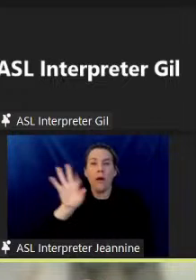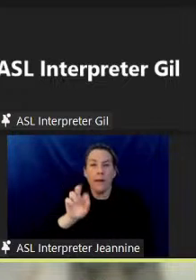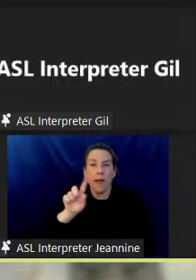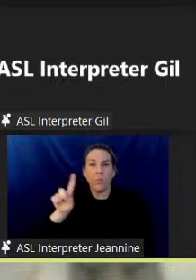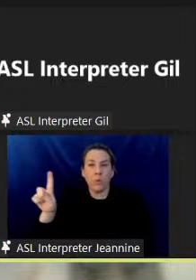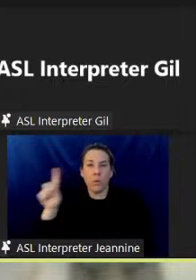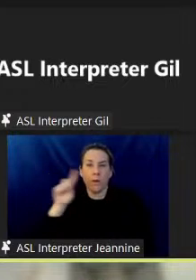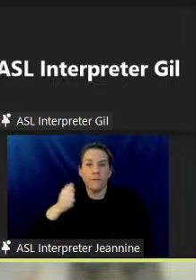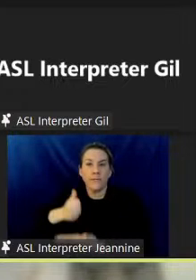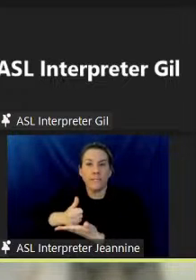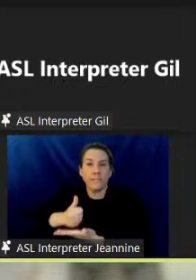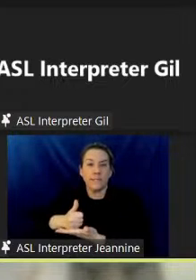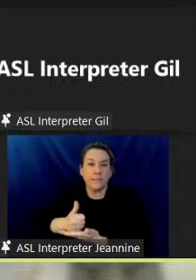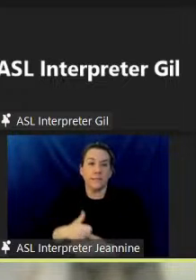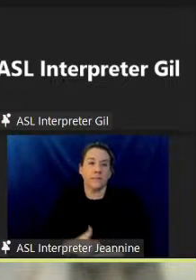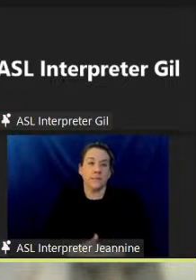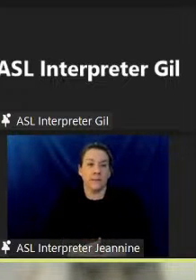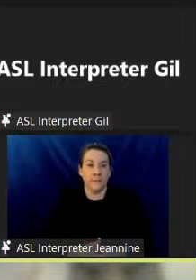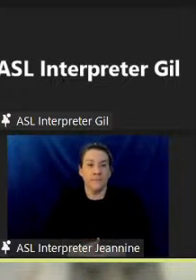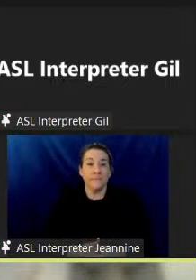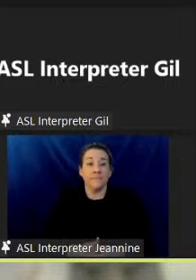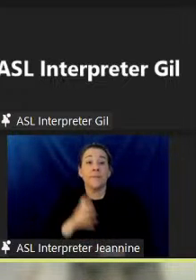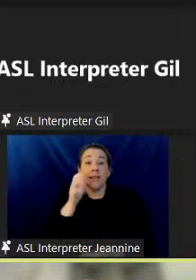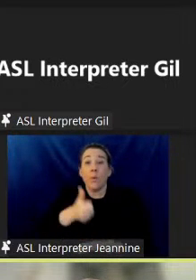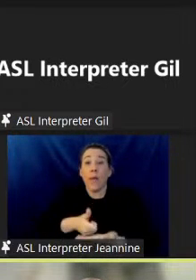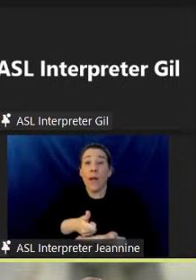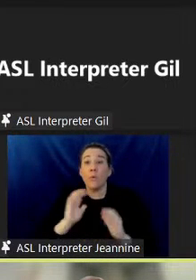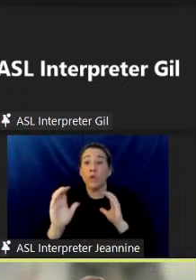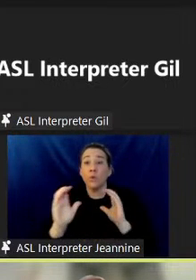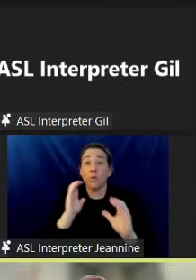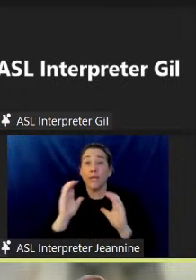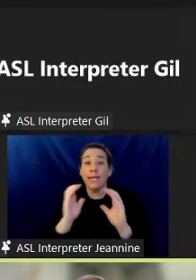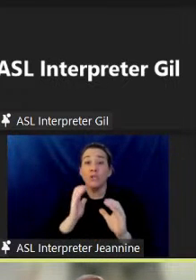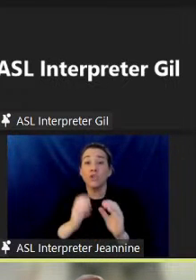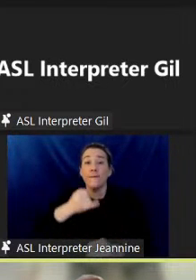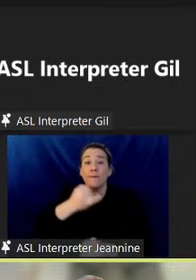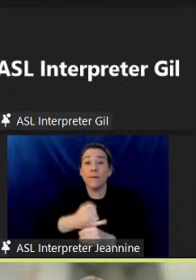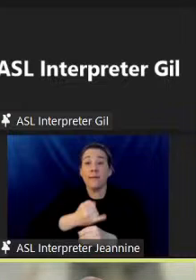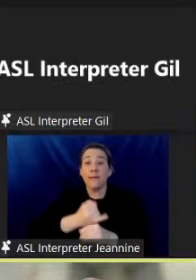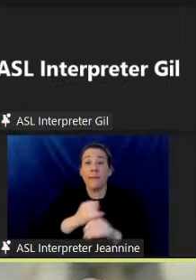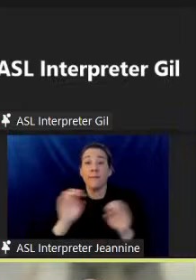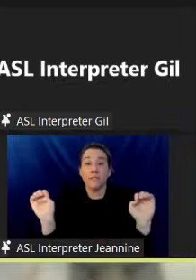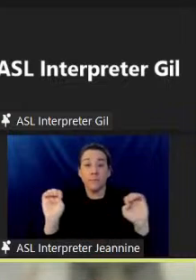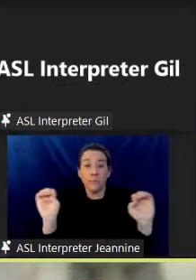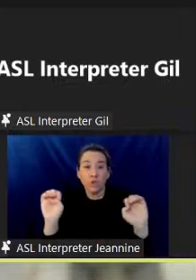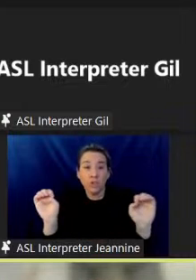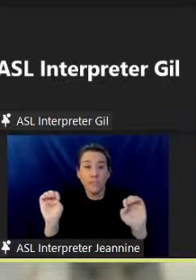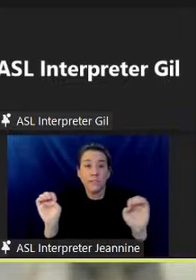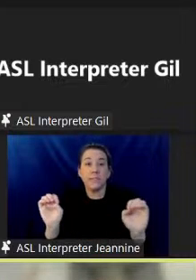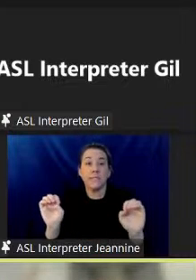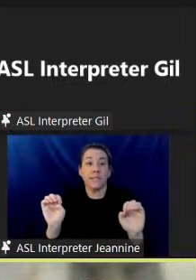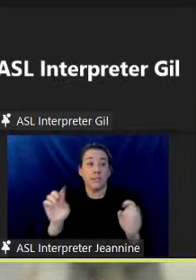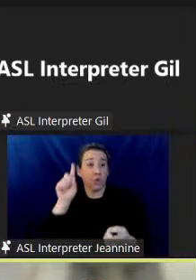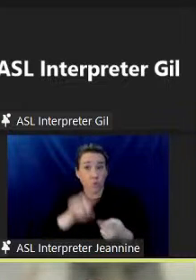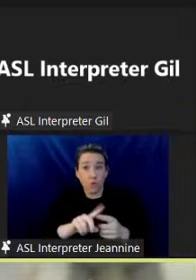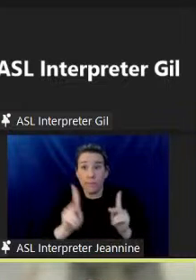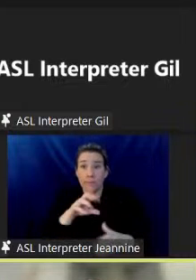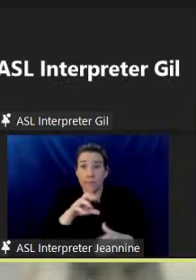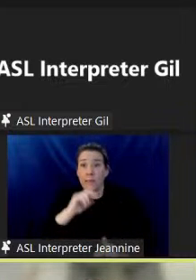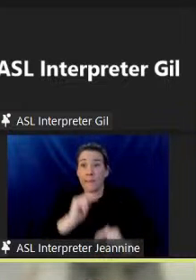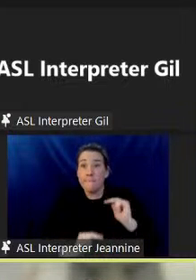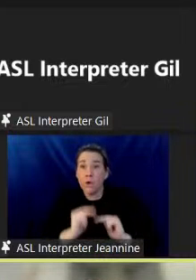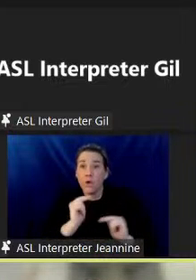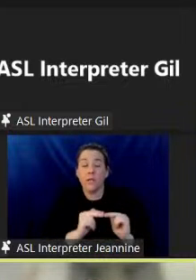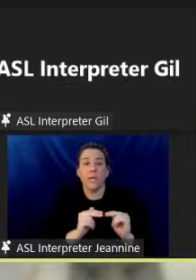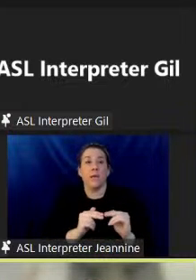for assistance. They'll assist with the communication of campus emergencies to building occupants and coordinate